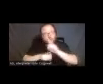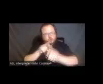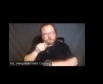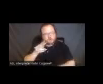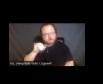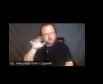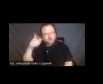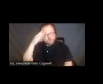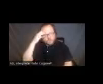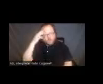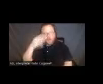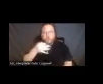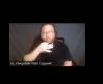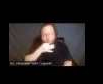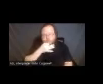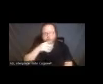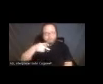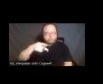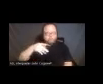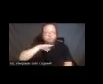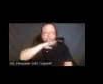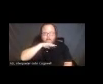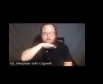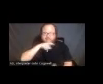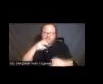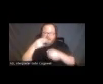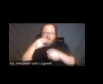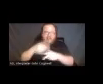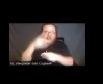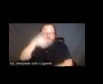Pig is the nickname for Groundhog.